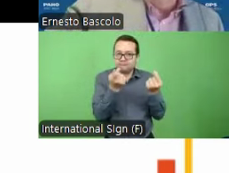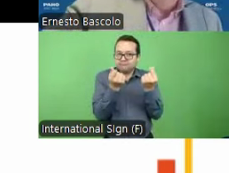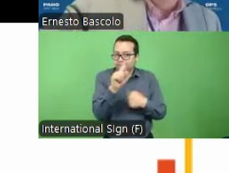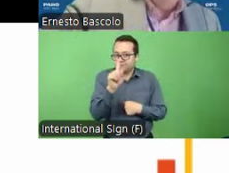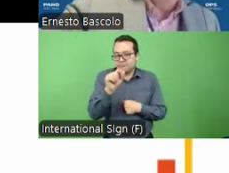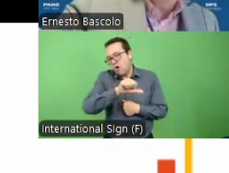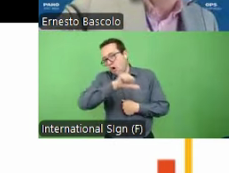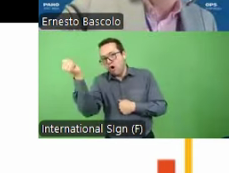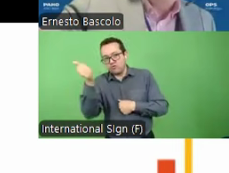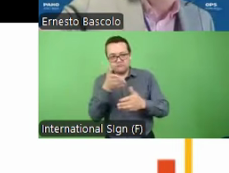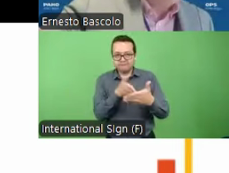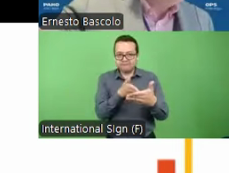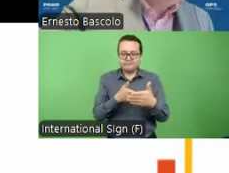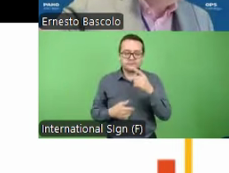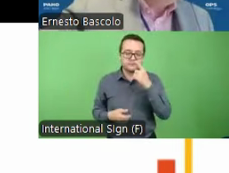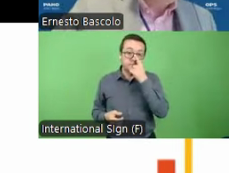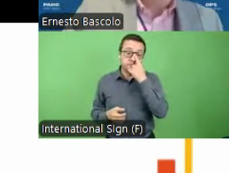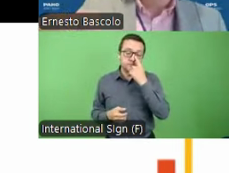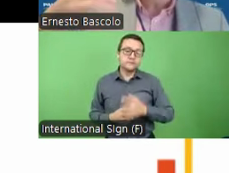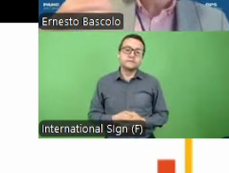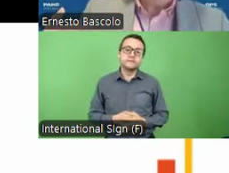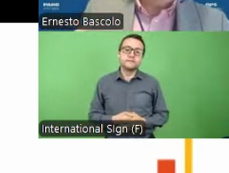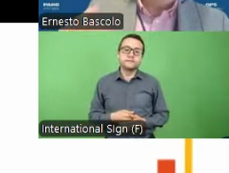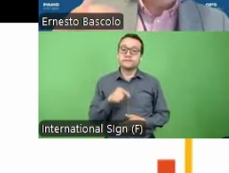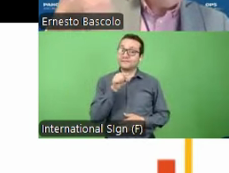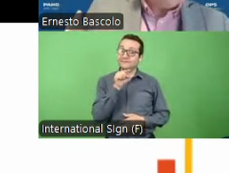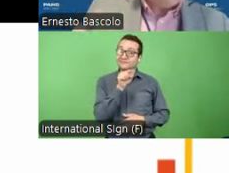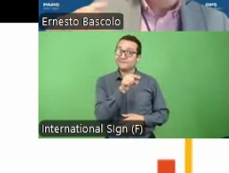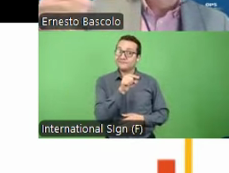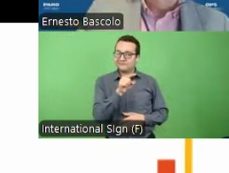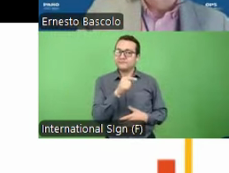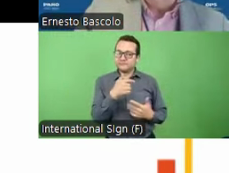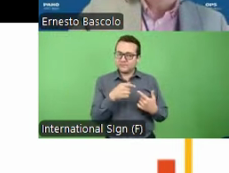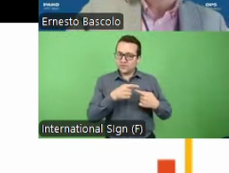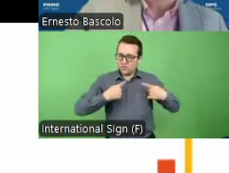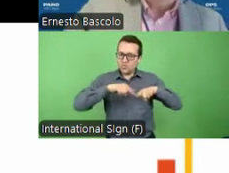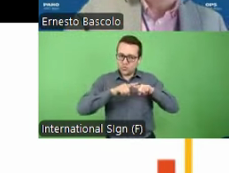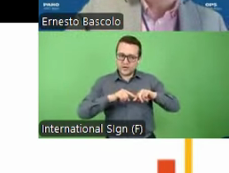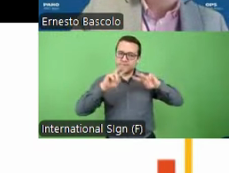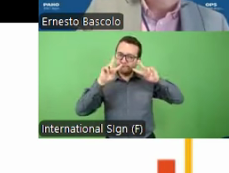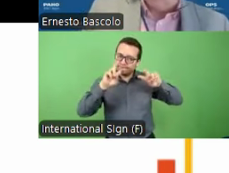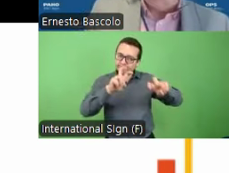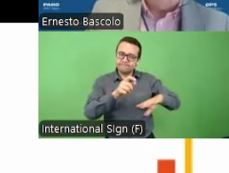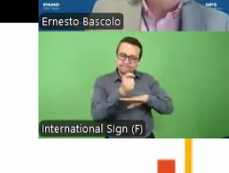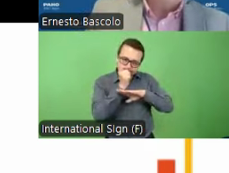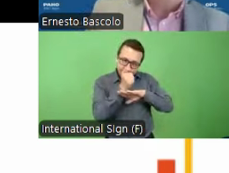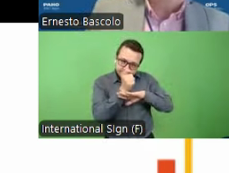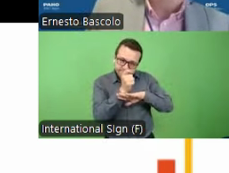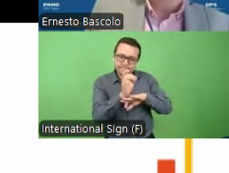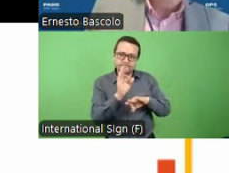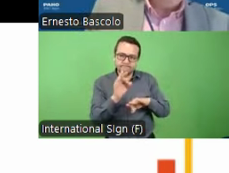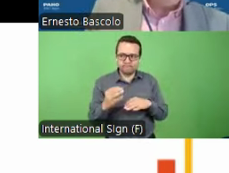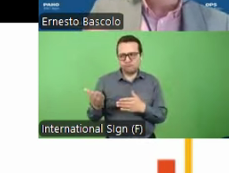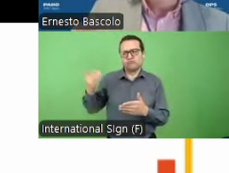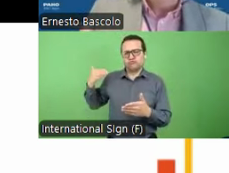all, bueno, uno de los indicadores one of the que hemos indicators estado that we have been sosteniendo y sustaining monitoreando a and través de los últimos monitoring throughout años,